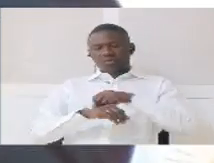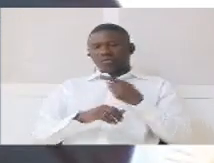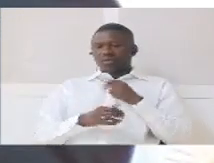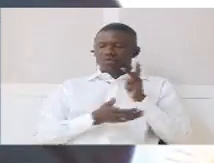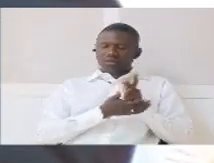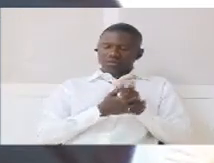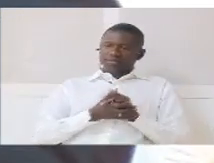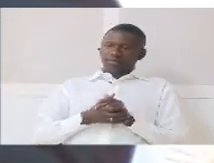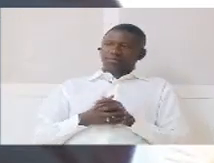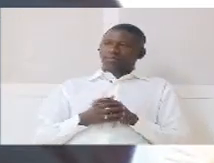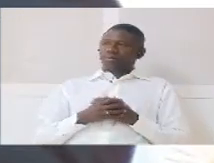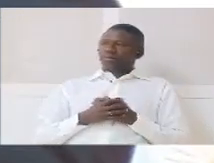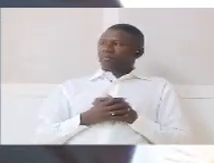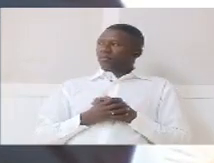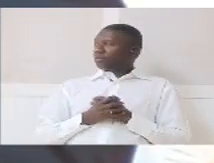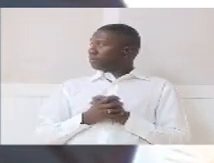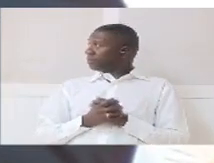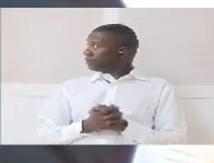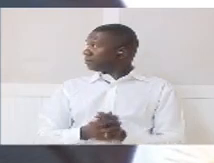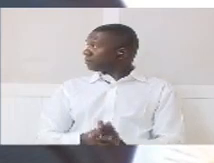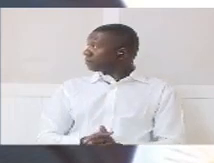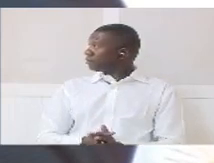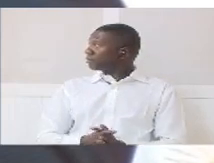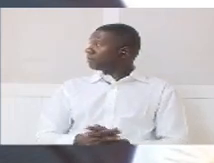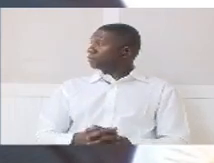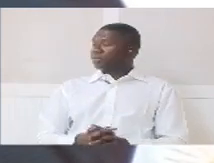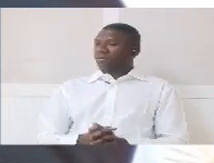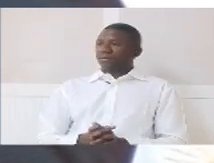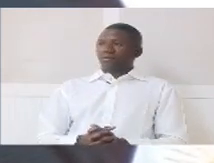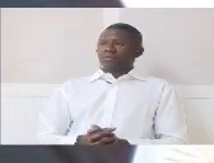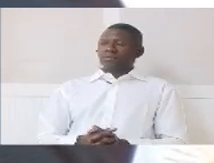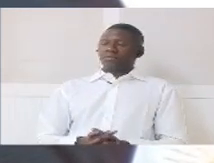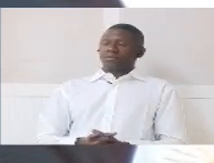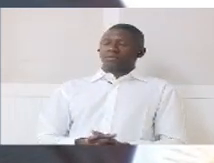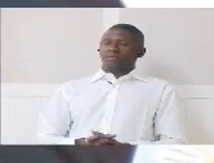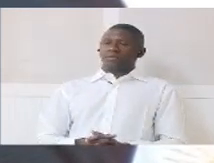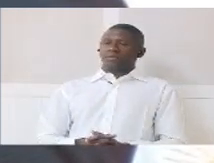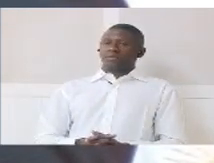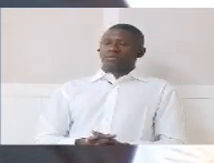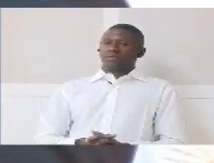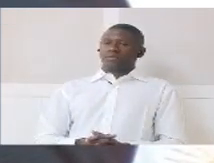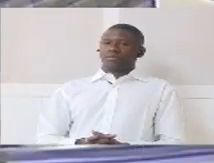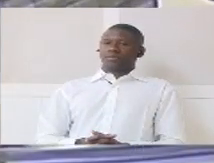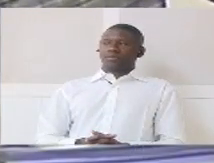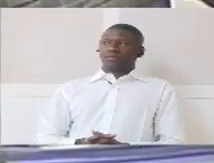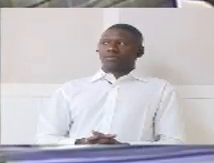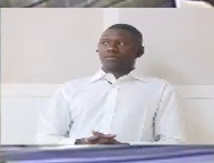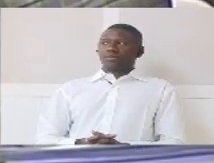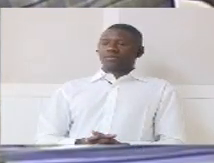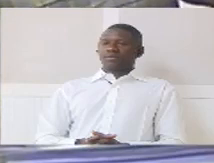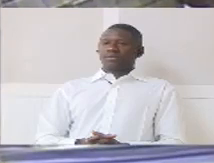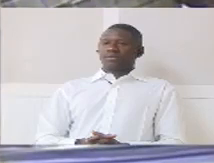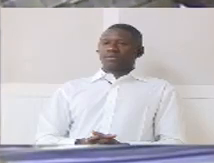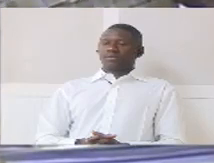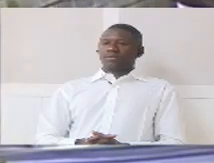Sama, to allow the witness, Sama, to, and then come back? Yes. Okay. And then we would finish with the witness, because the commissioners may wish to ask for free